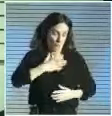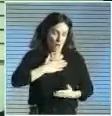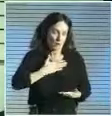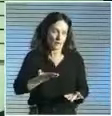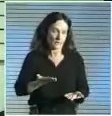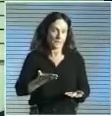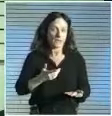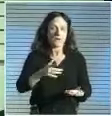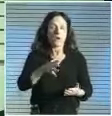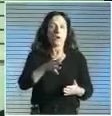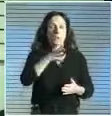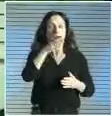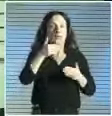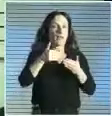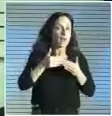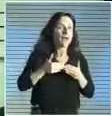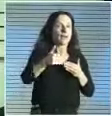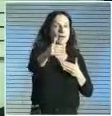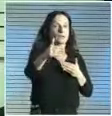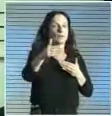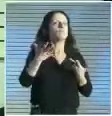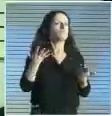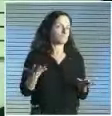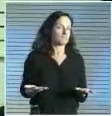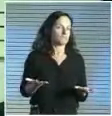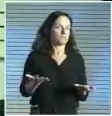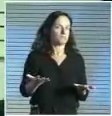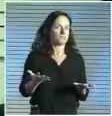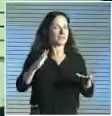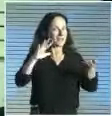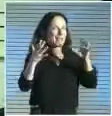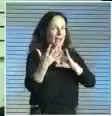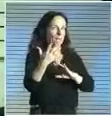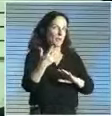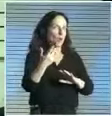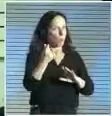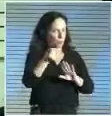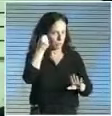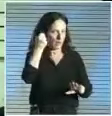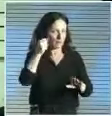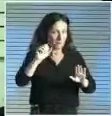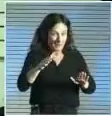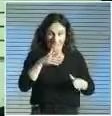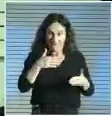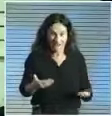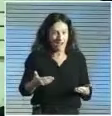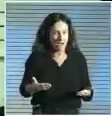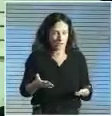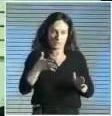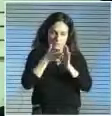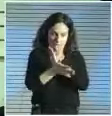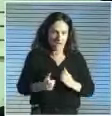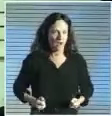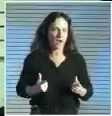today. So they need a push. And as a brand, we decided to push them, giving them a discount in the brand fee